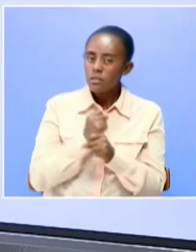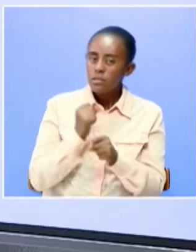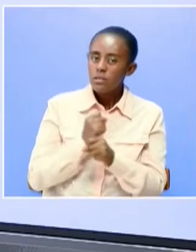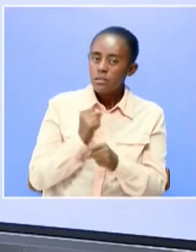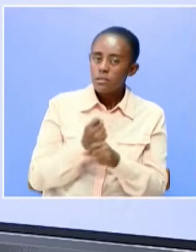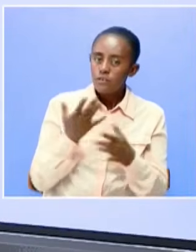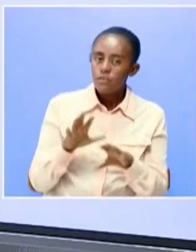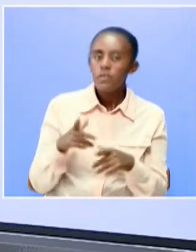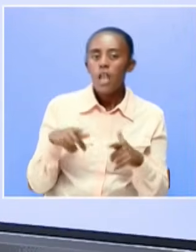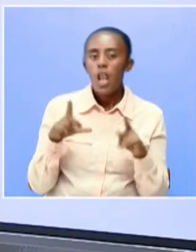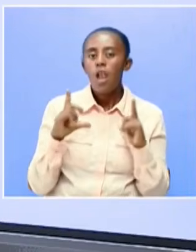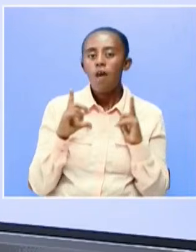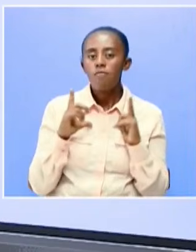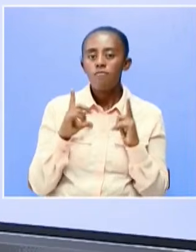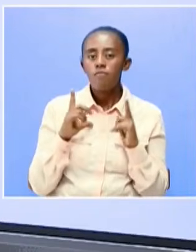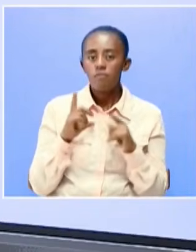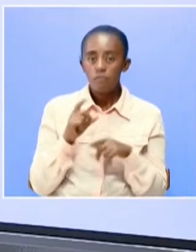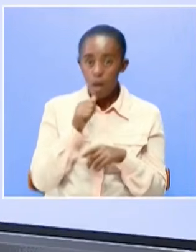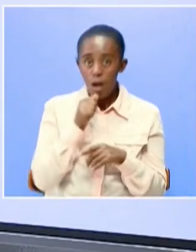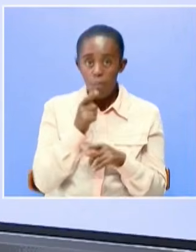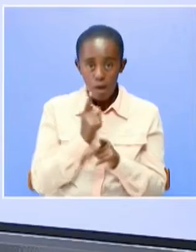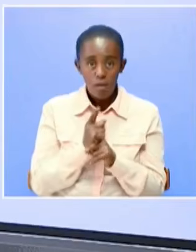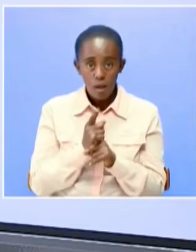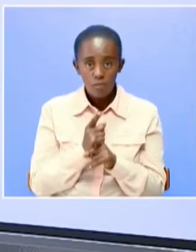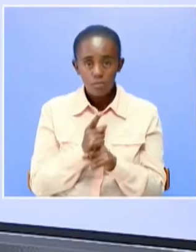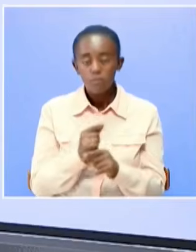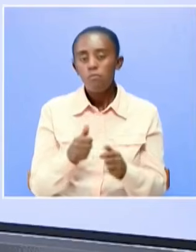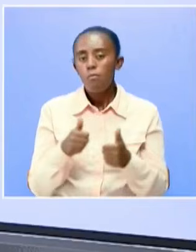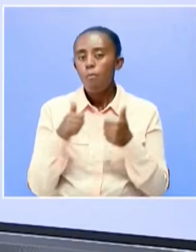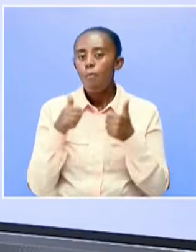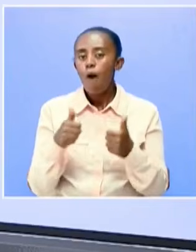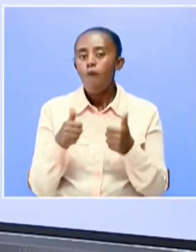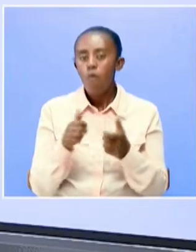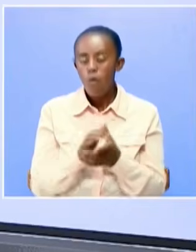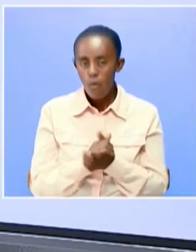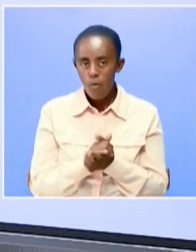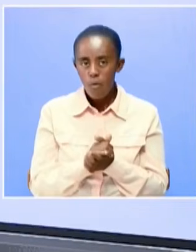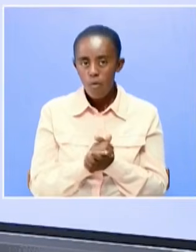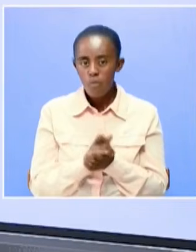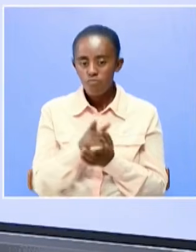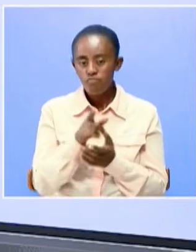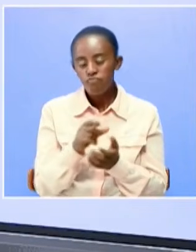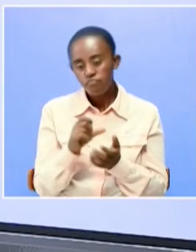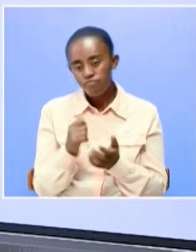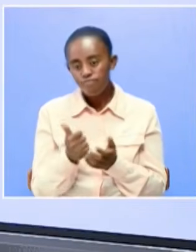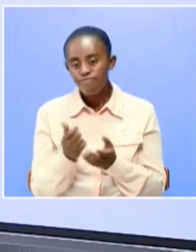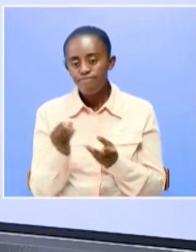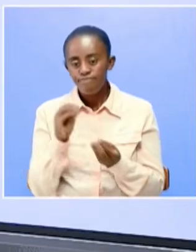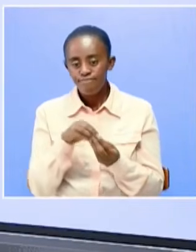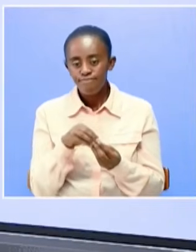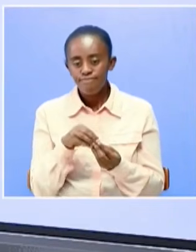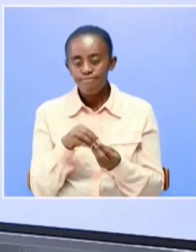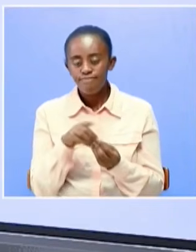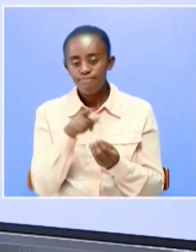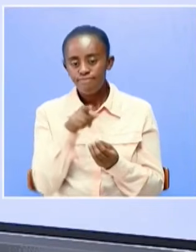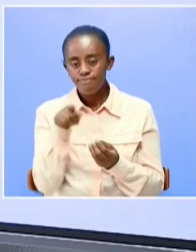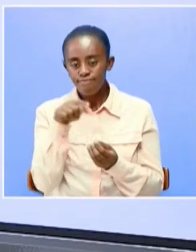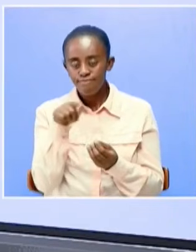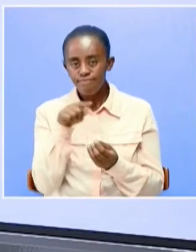life. Am I right? Bravo. And also maybe we can put here